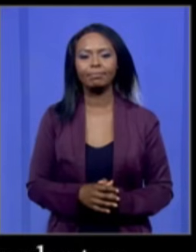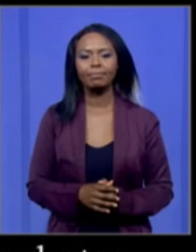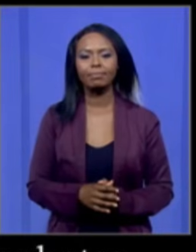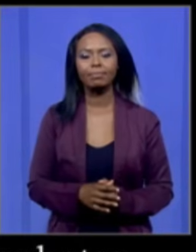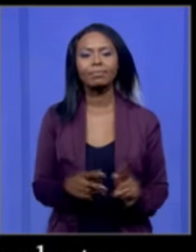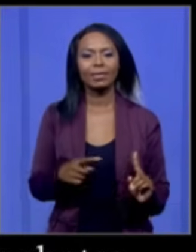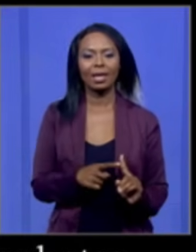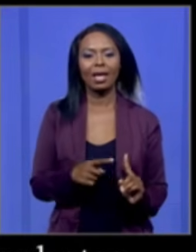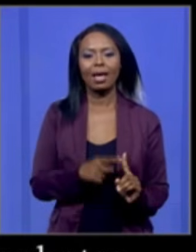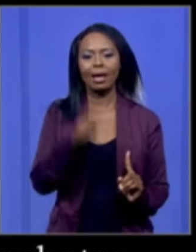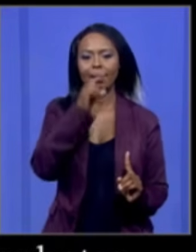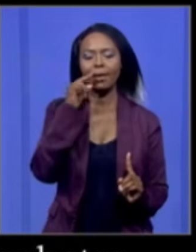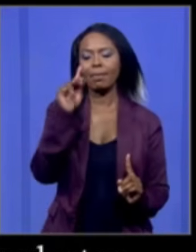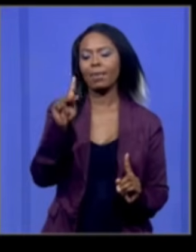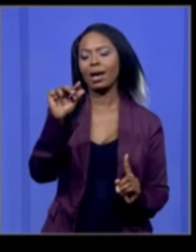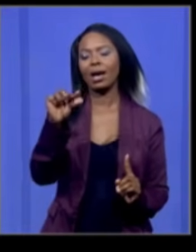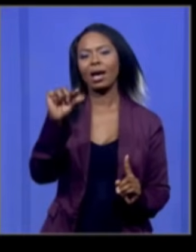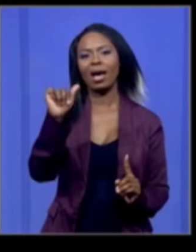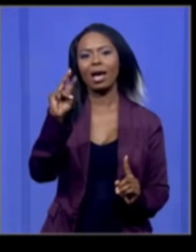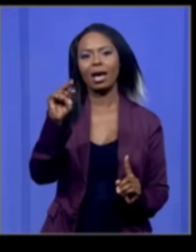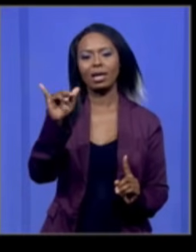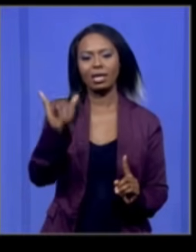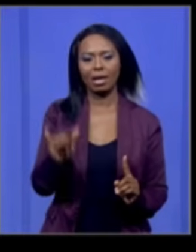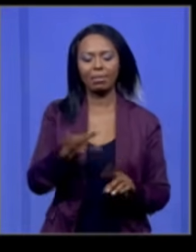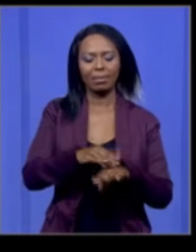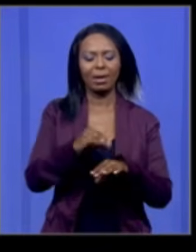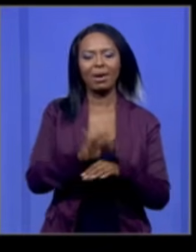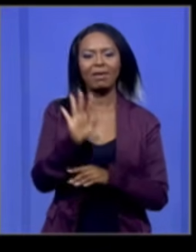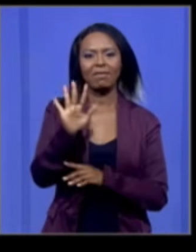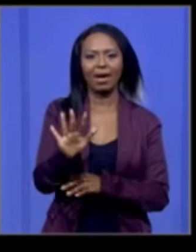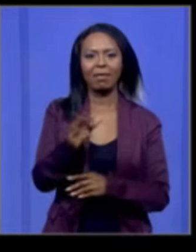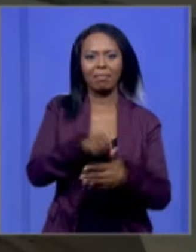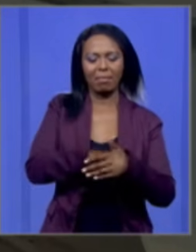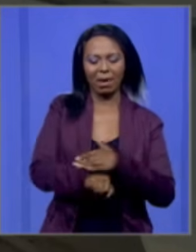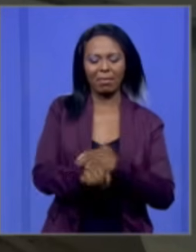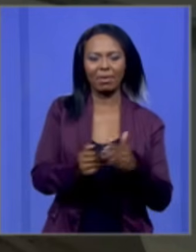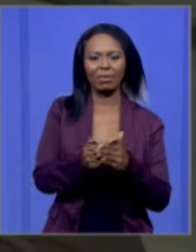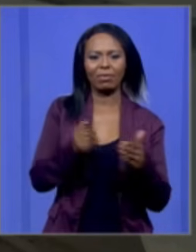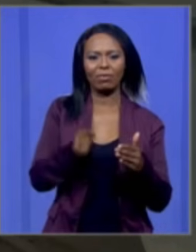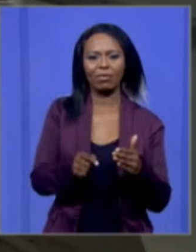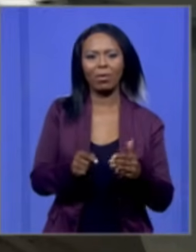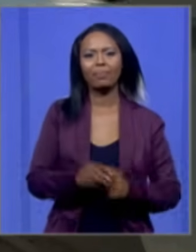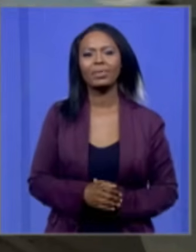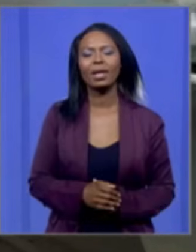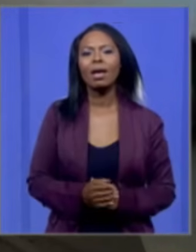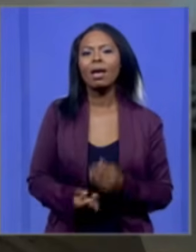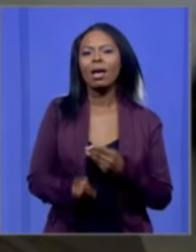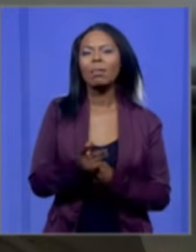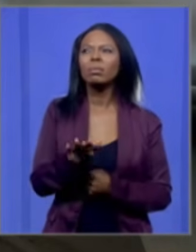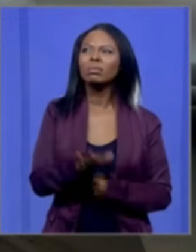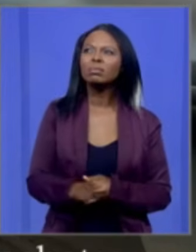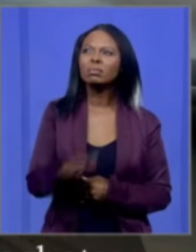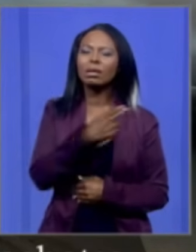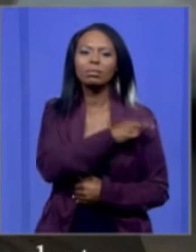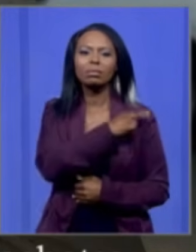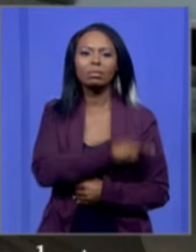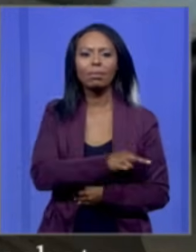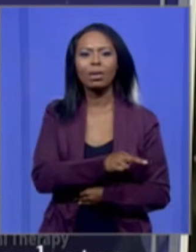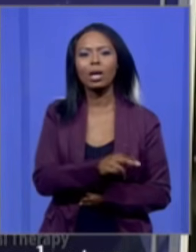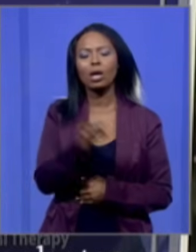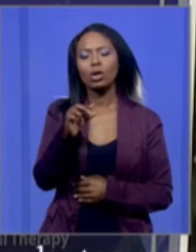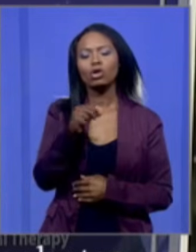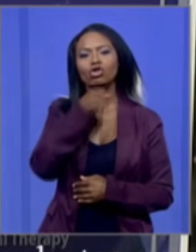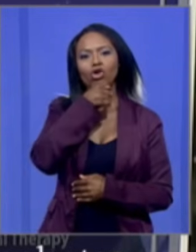Kganya Molefeo dingwaga di le 5 o belegwe pele ga nako ka nako ya leroborobo la Klebsiella kwa bookelong ba Dr. George Mukhari